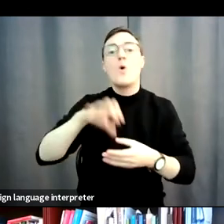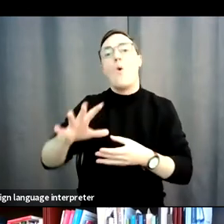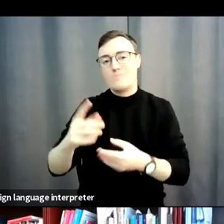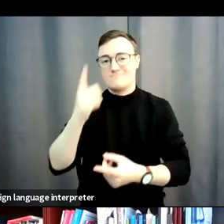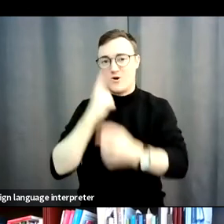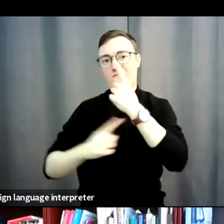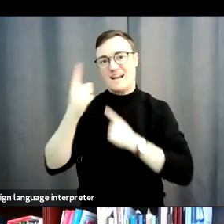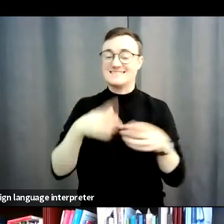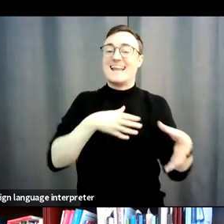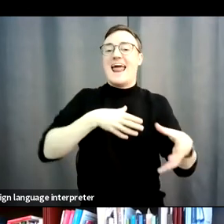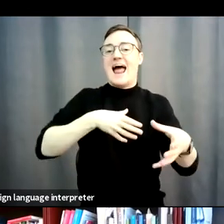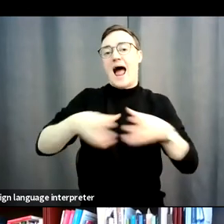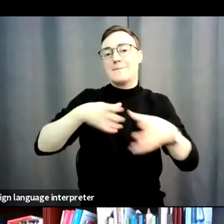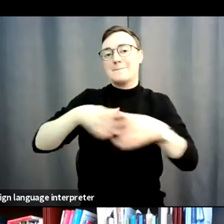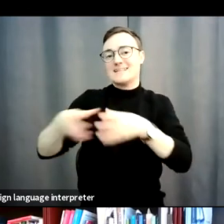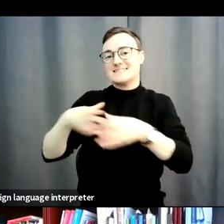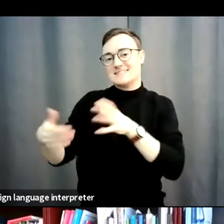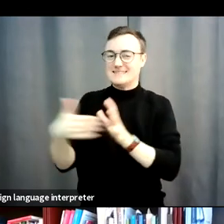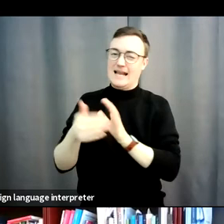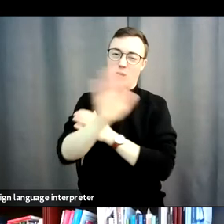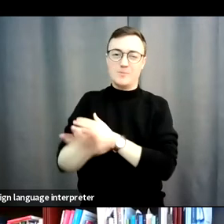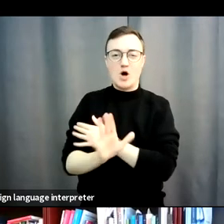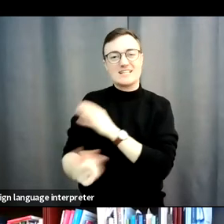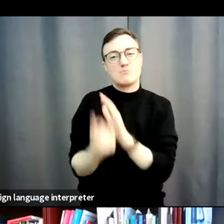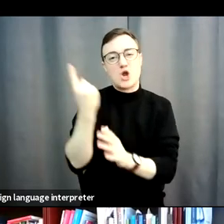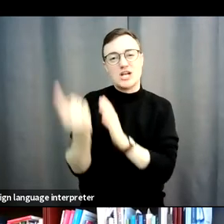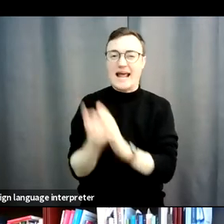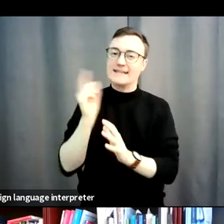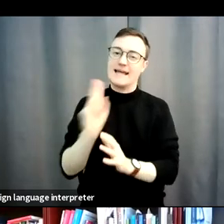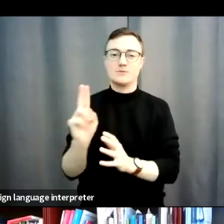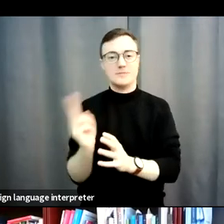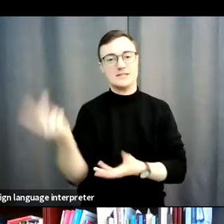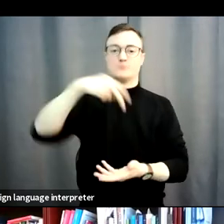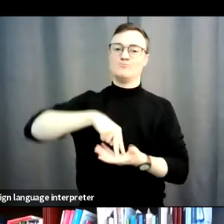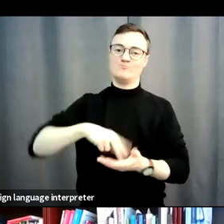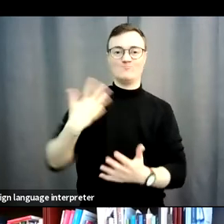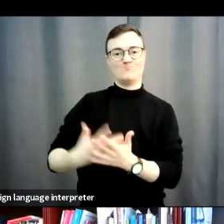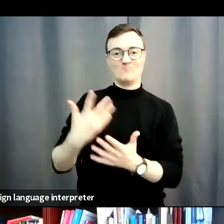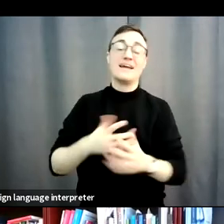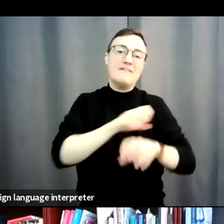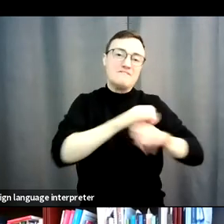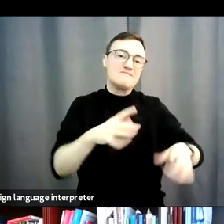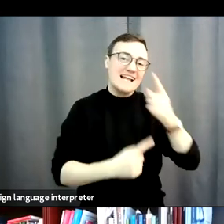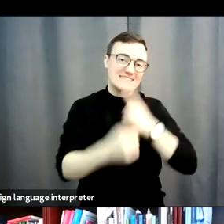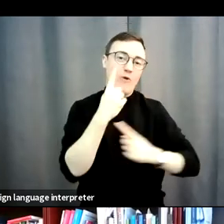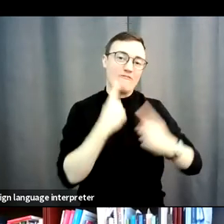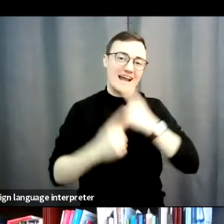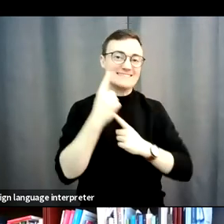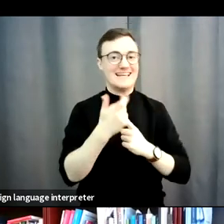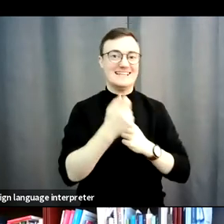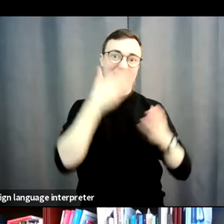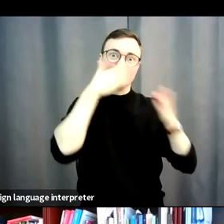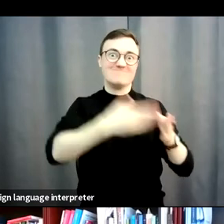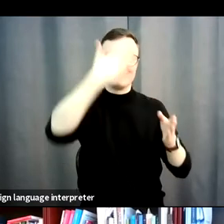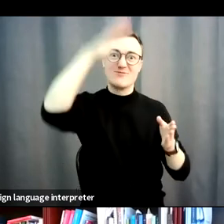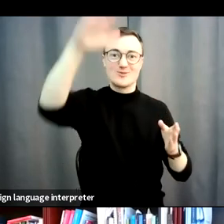kind of adapted to a child's possibility to speak out, which, I mean, conferences are often adult arenas, but